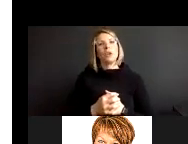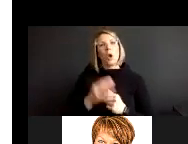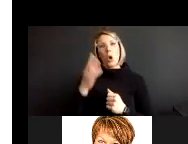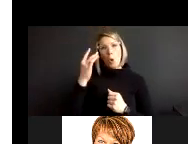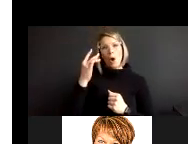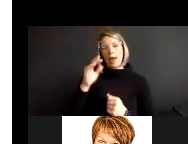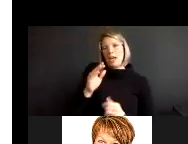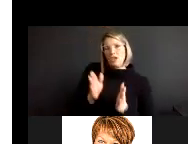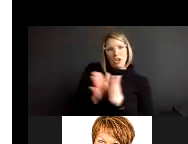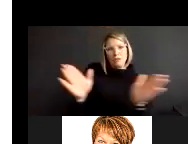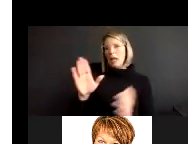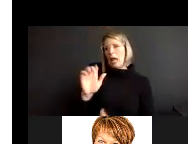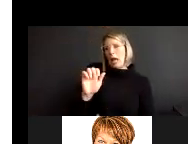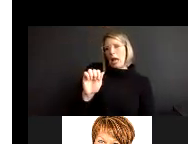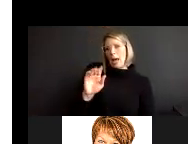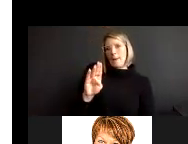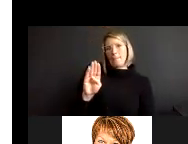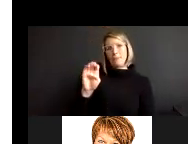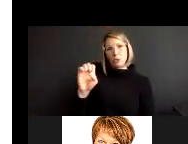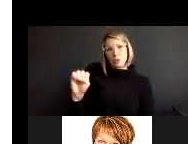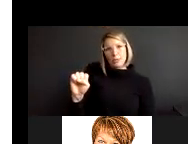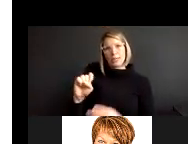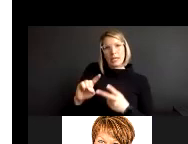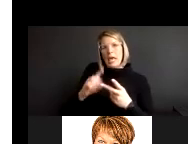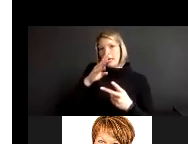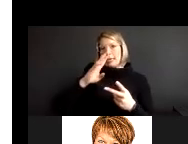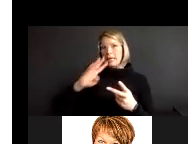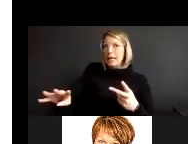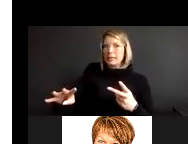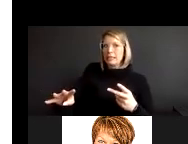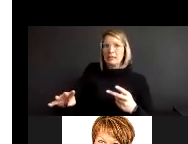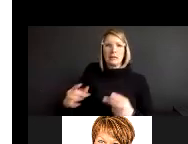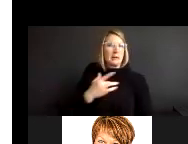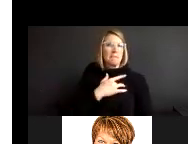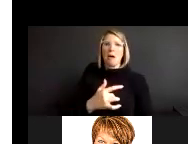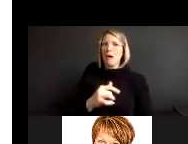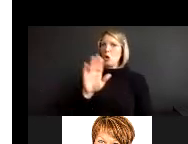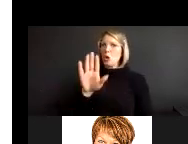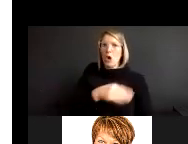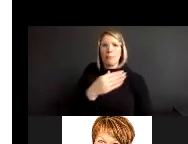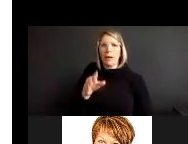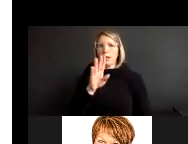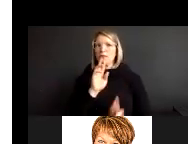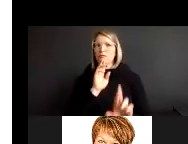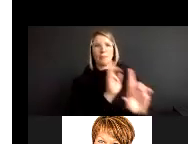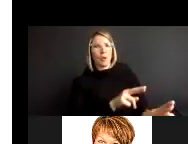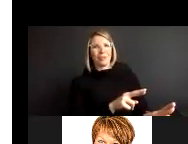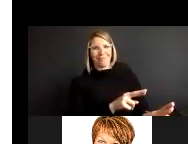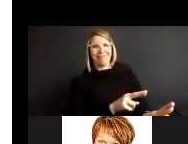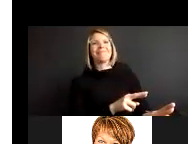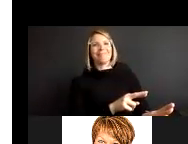neglect generally are very underreported, right? So the stats, it's kind of the iceberg effect. We see the stats, but